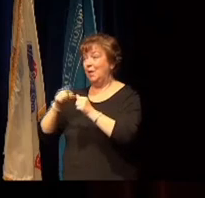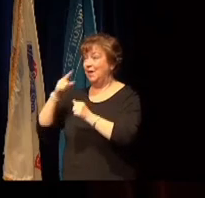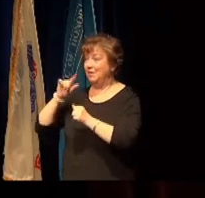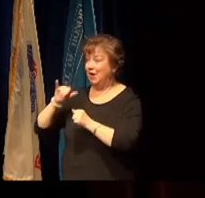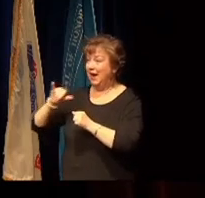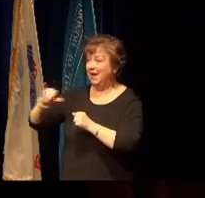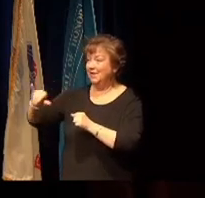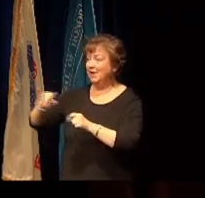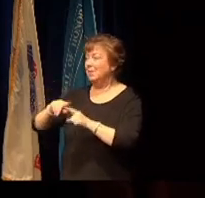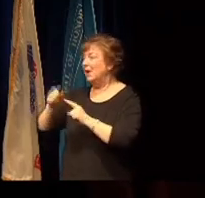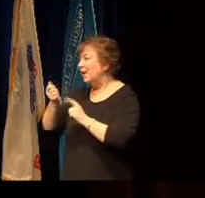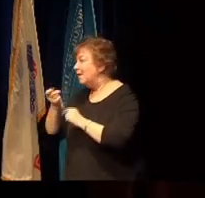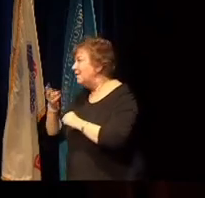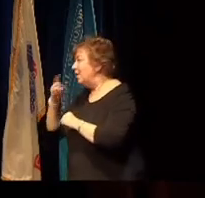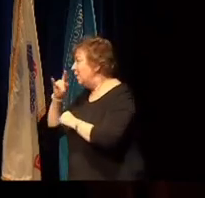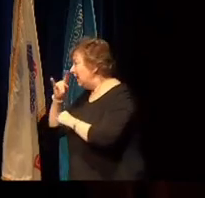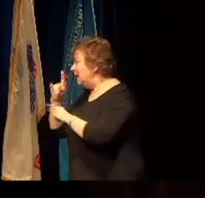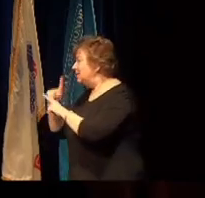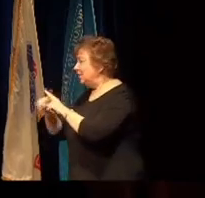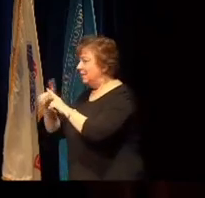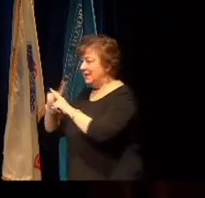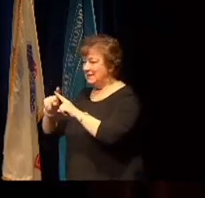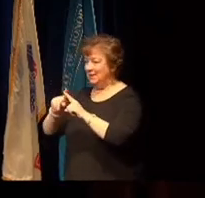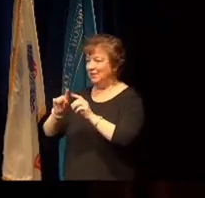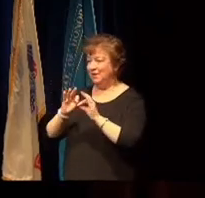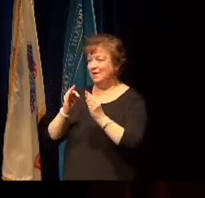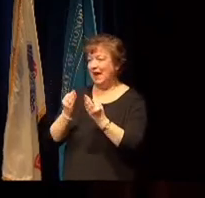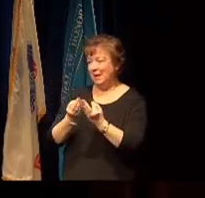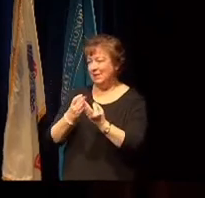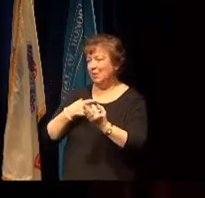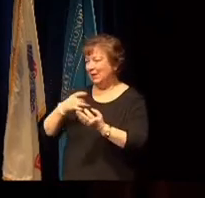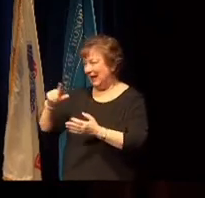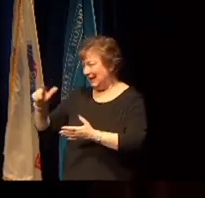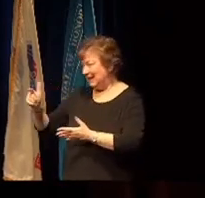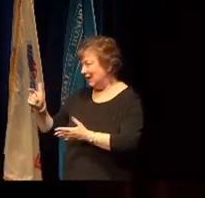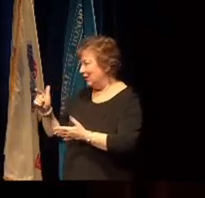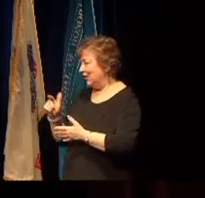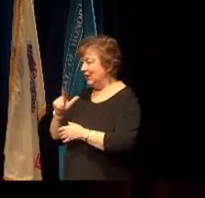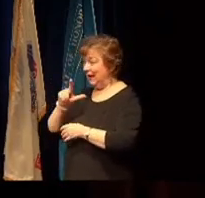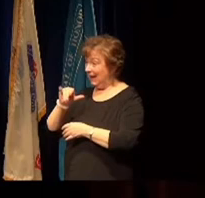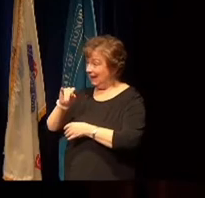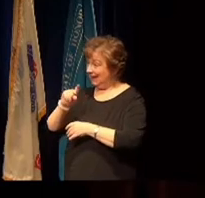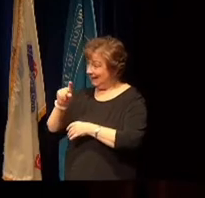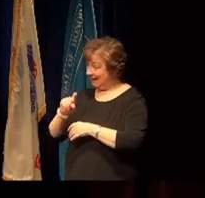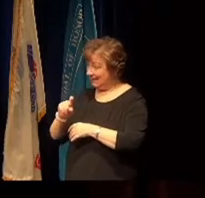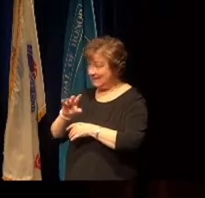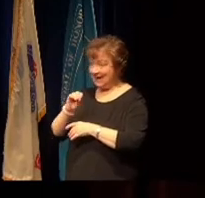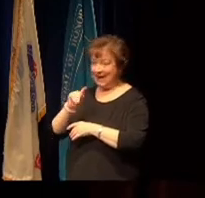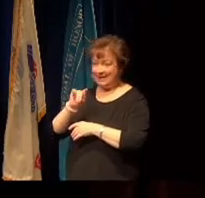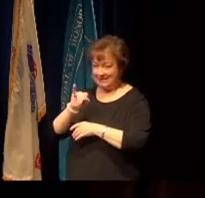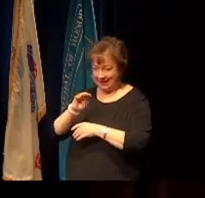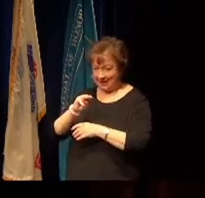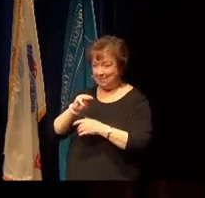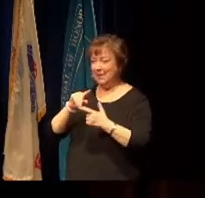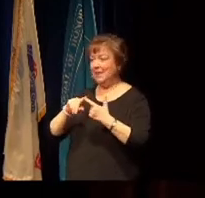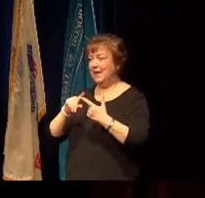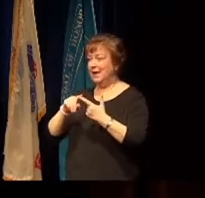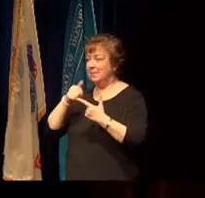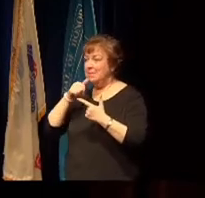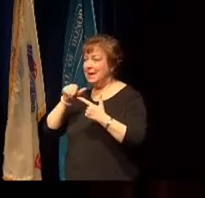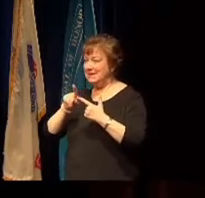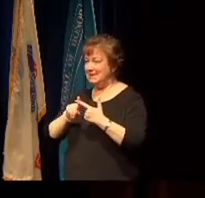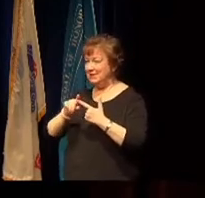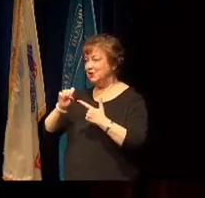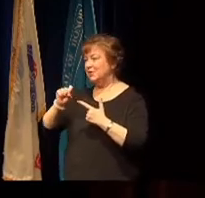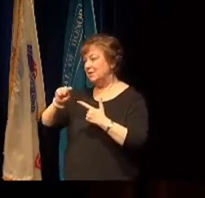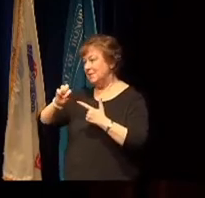that would like a turn. First, I'll invite Liz and Tim from Sarah's family. Second, my sister from